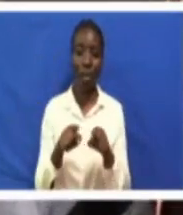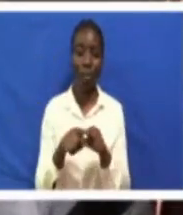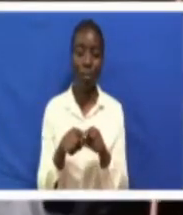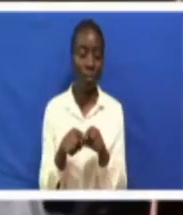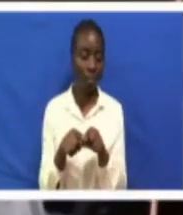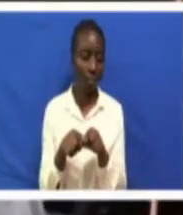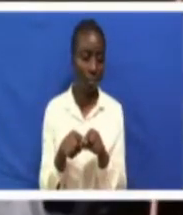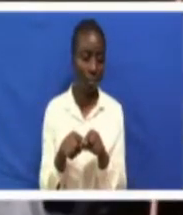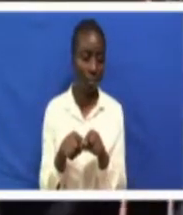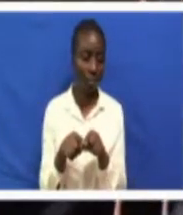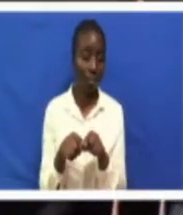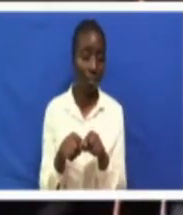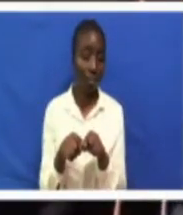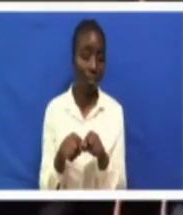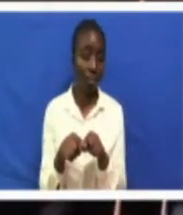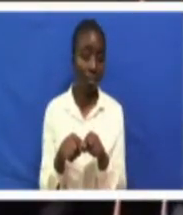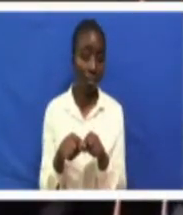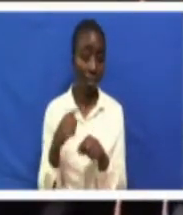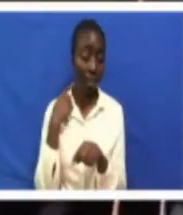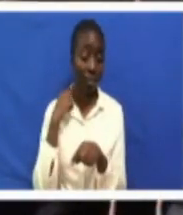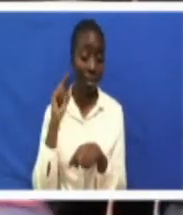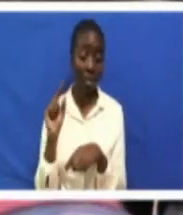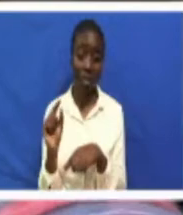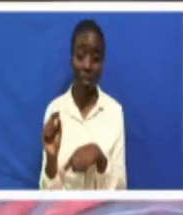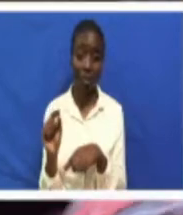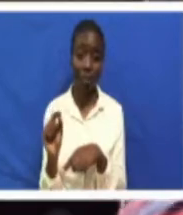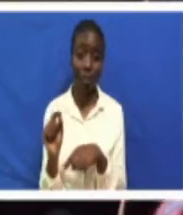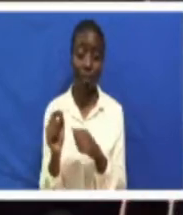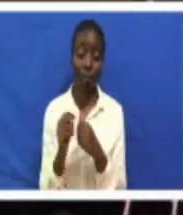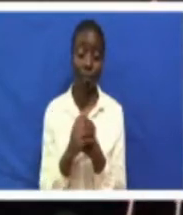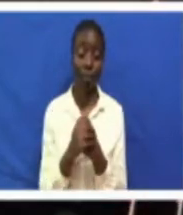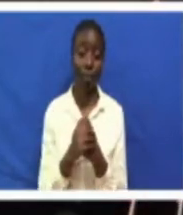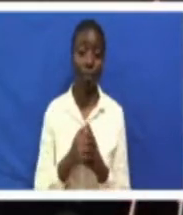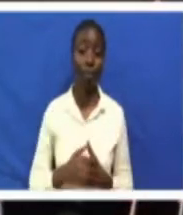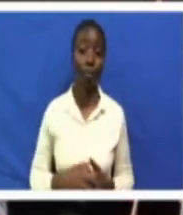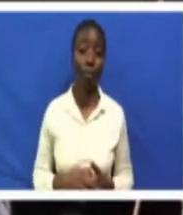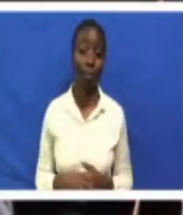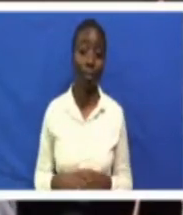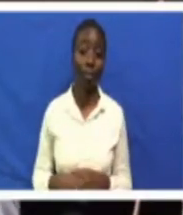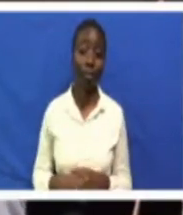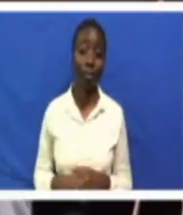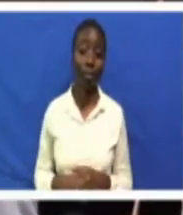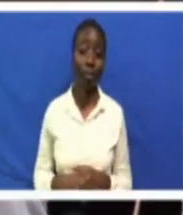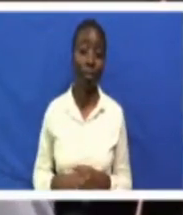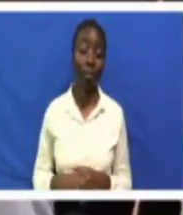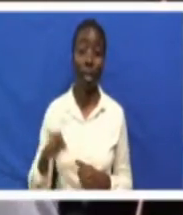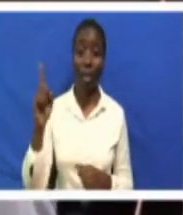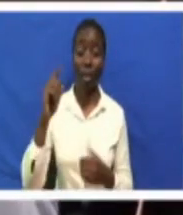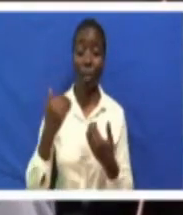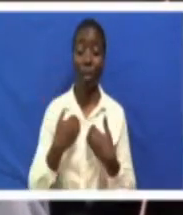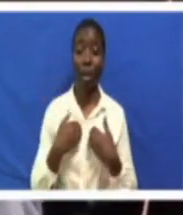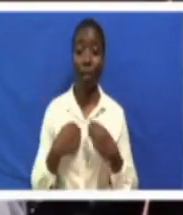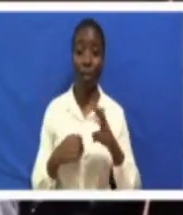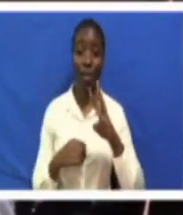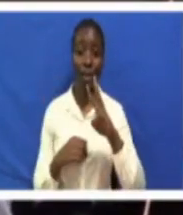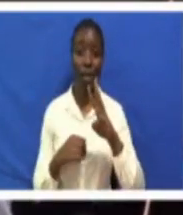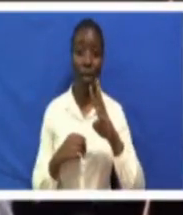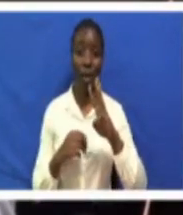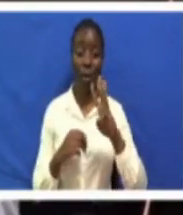next country in Nairobi we are on wayak away but the head office as budget Center and uh at the